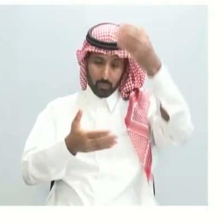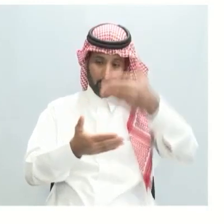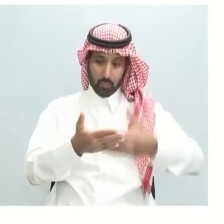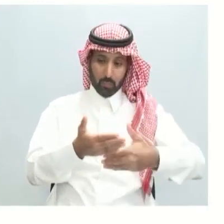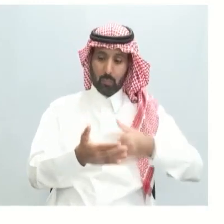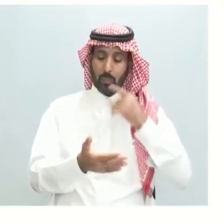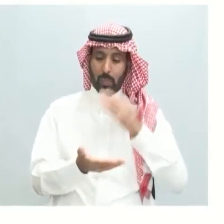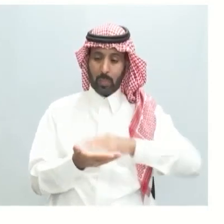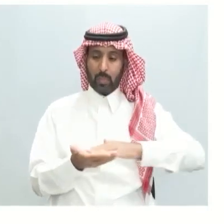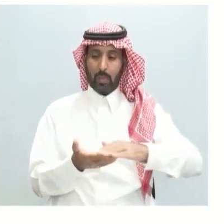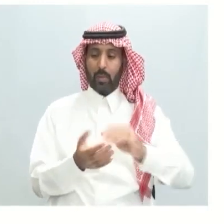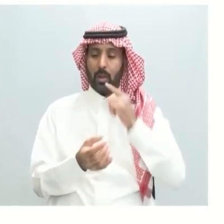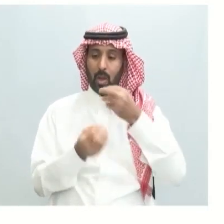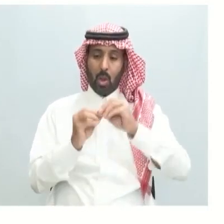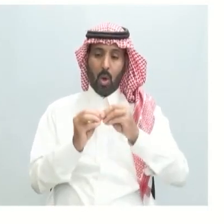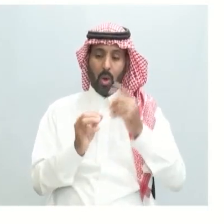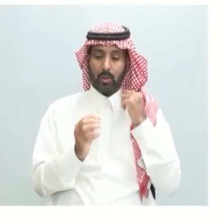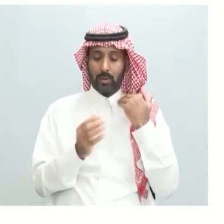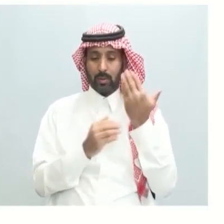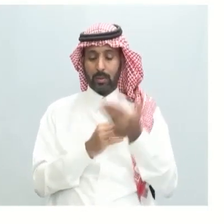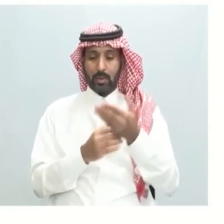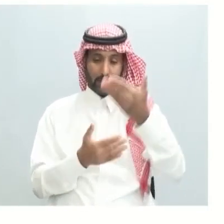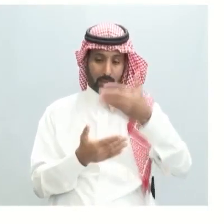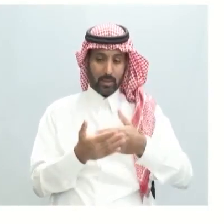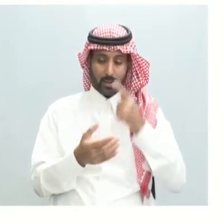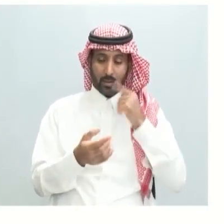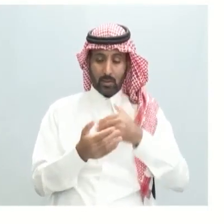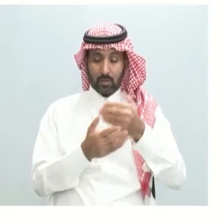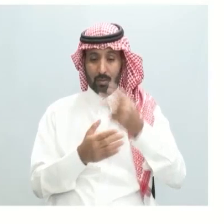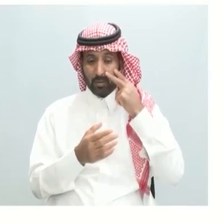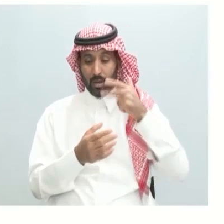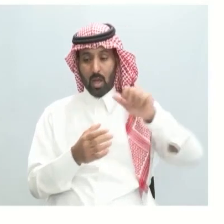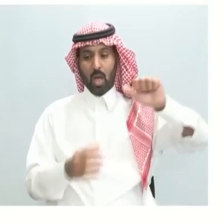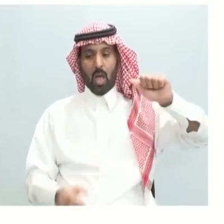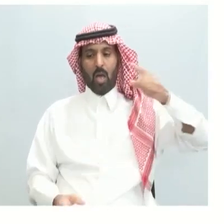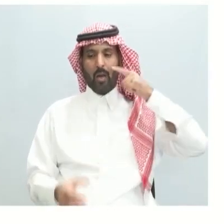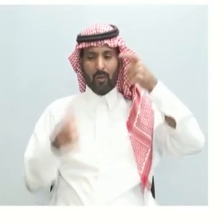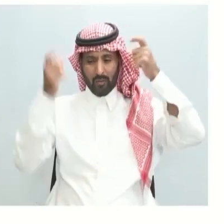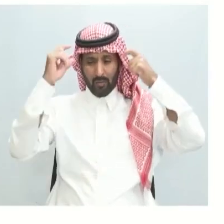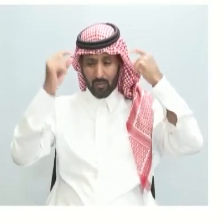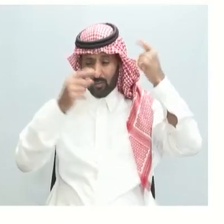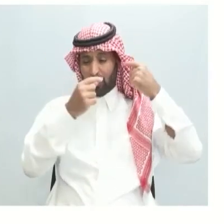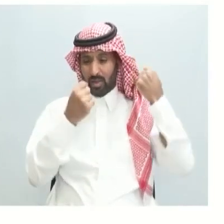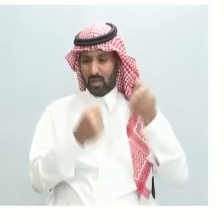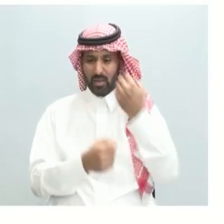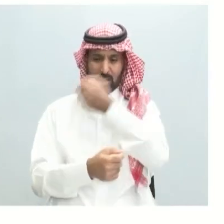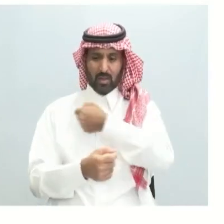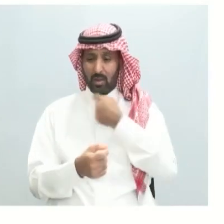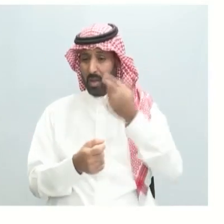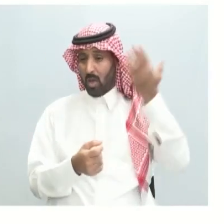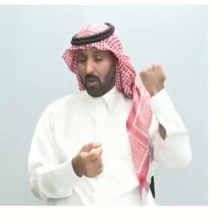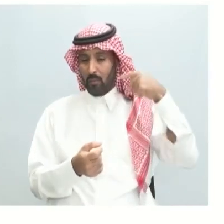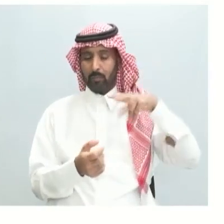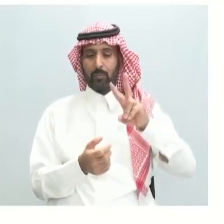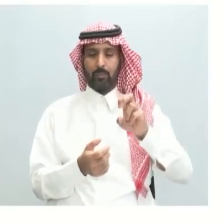stucco and glazed turquoise ceramics. It was nominated Afghanistan's first World Heritage Site in